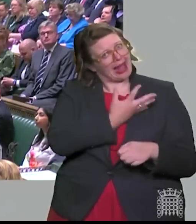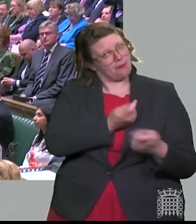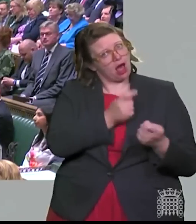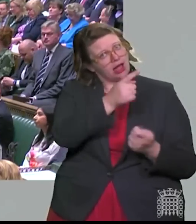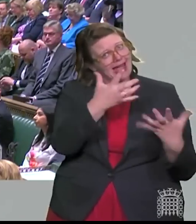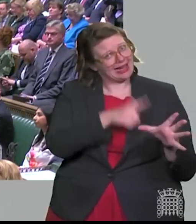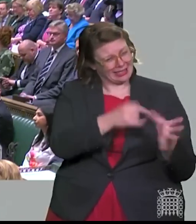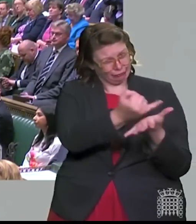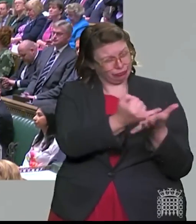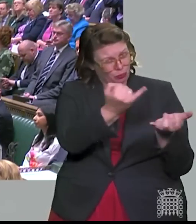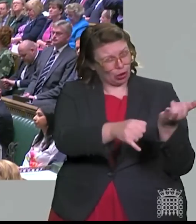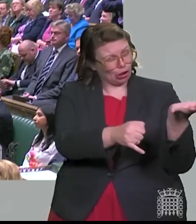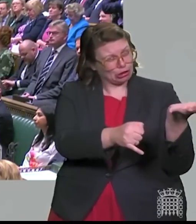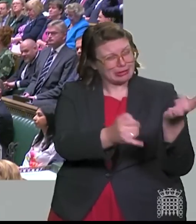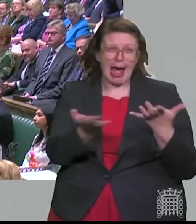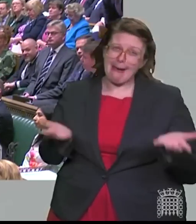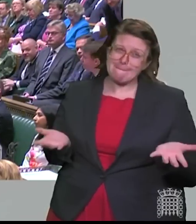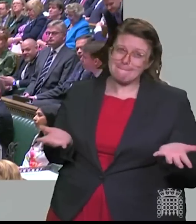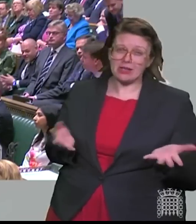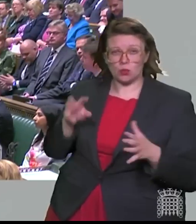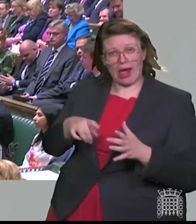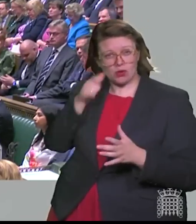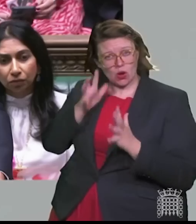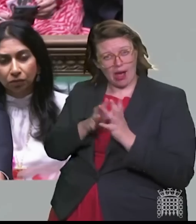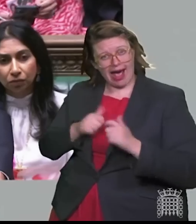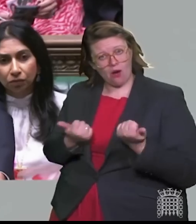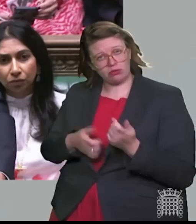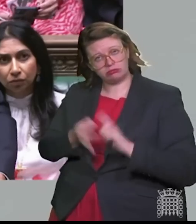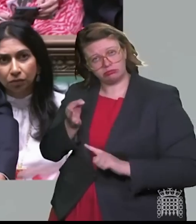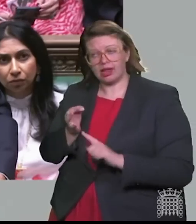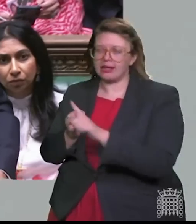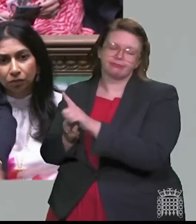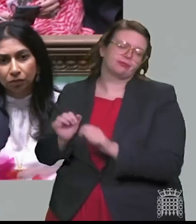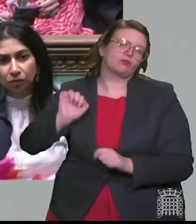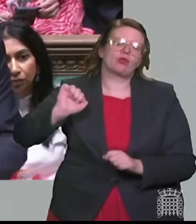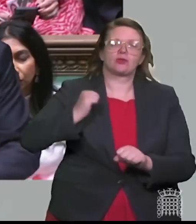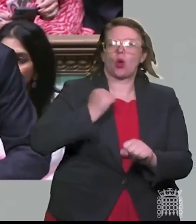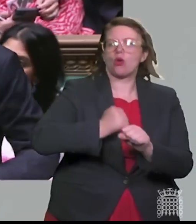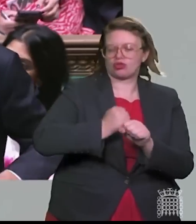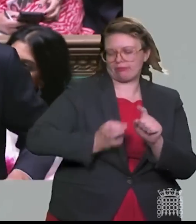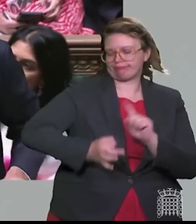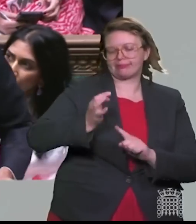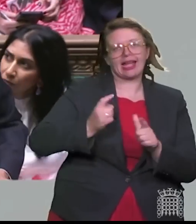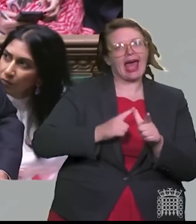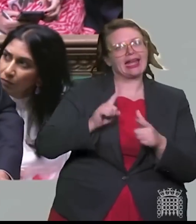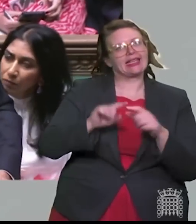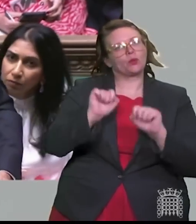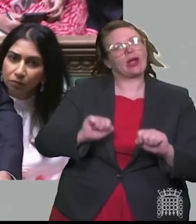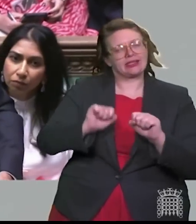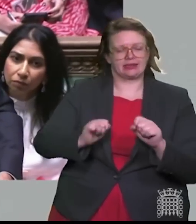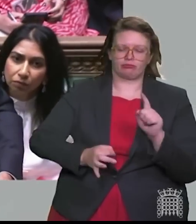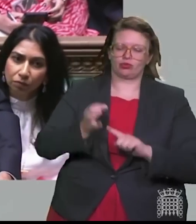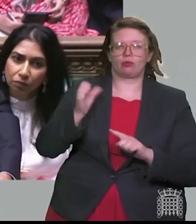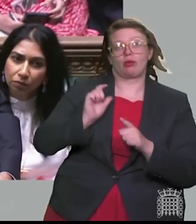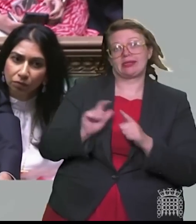Well, Mr. Speaker, as my honourable friend says, Gloucestershire in particular has seen a significant reduction in A&E waiting times since